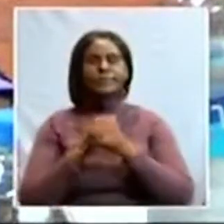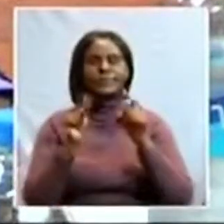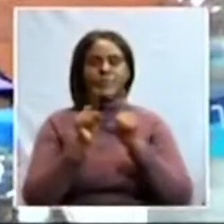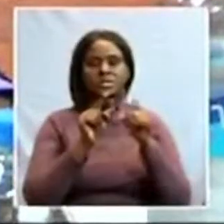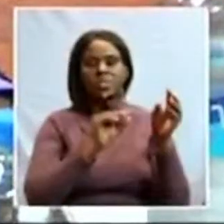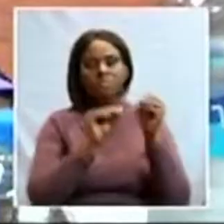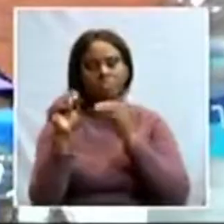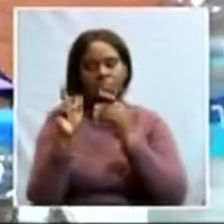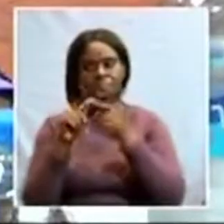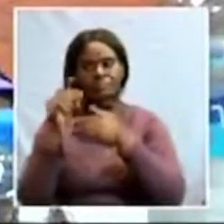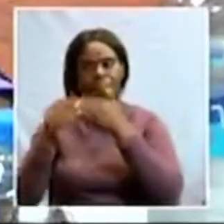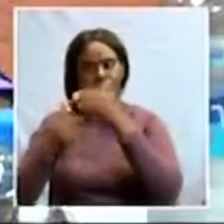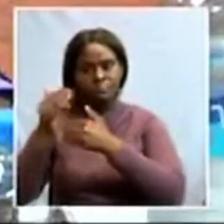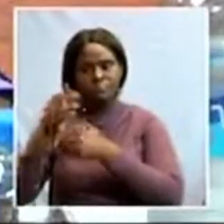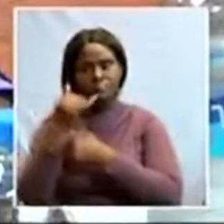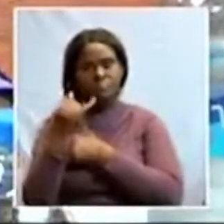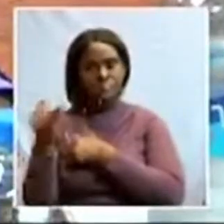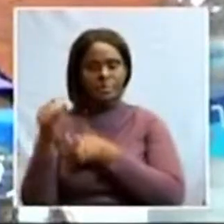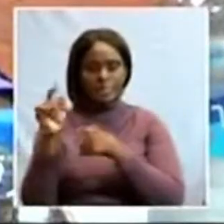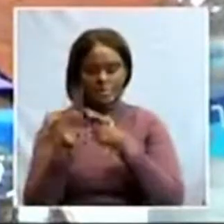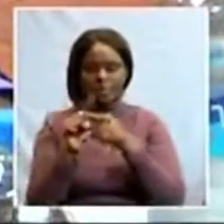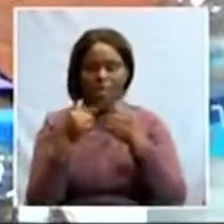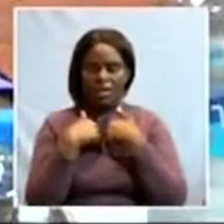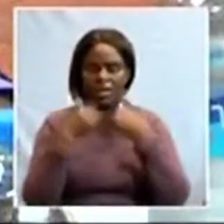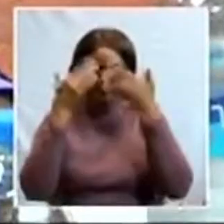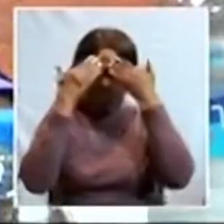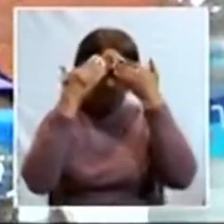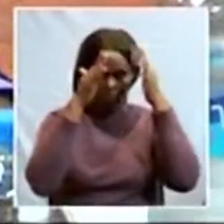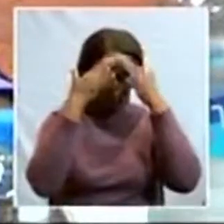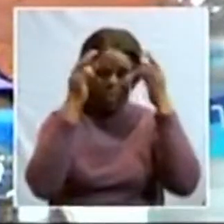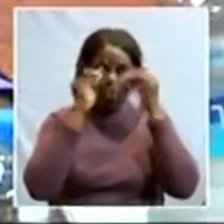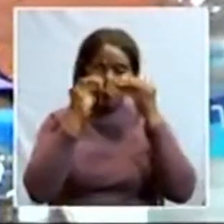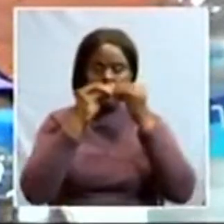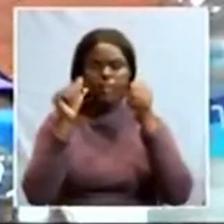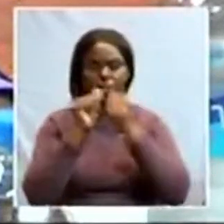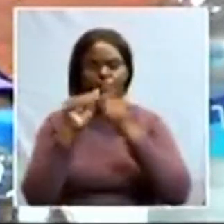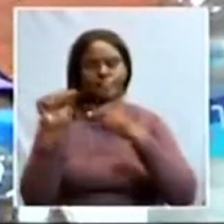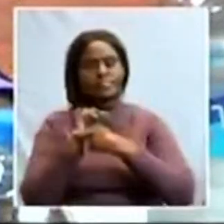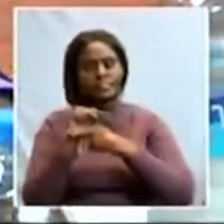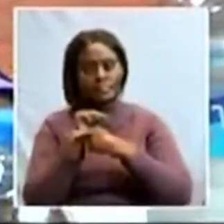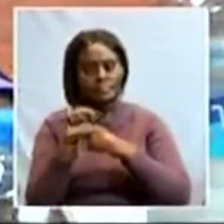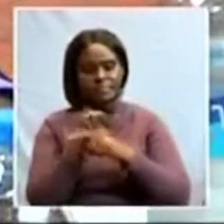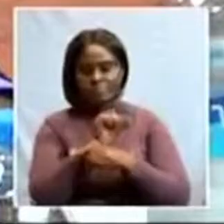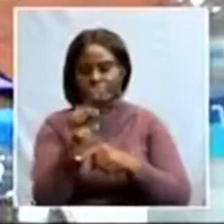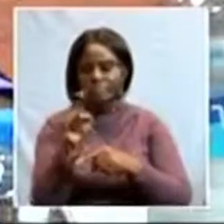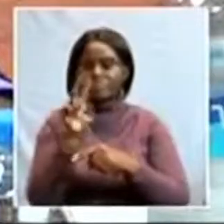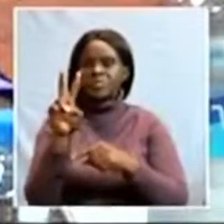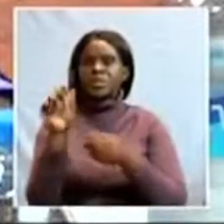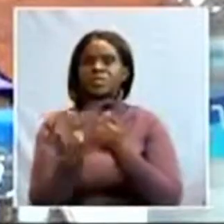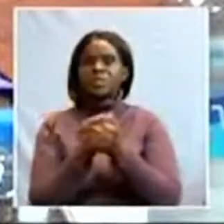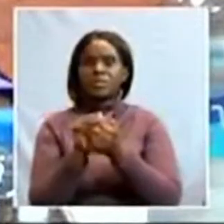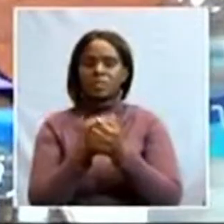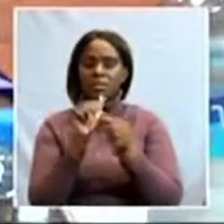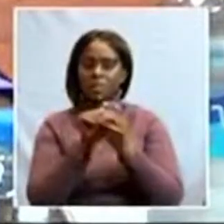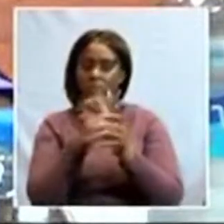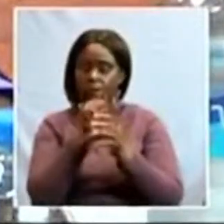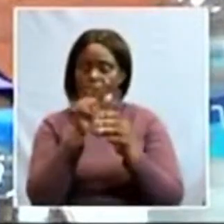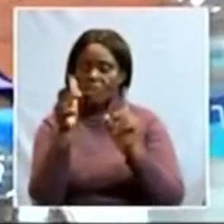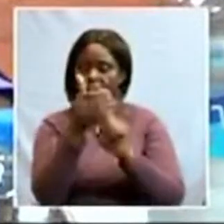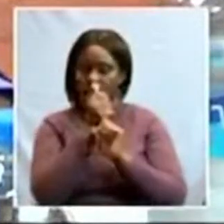Move on to the next item: carrying out sensitization and orientation of VWASH. On this one, we